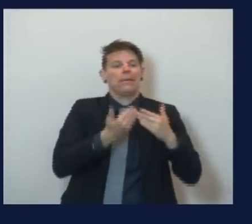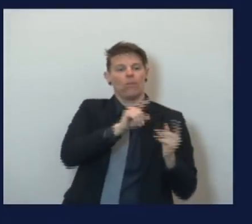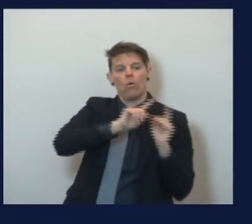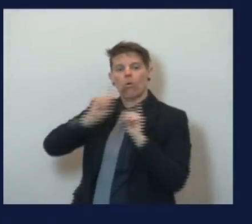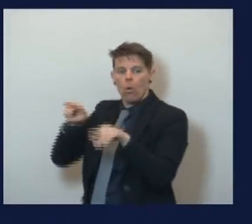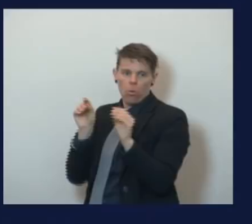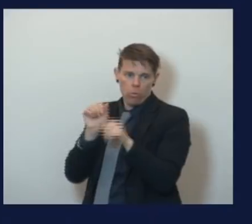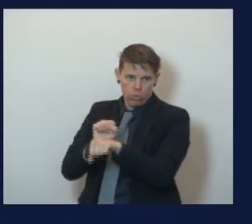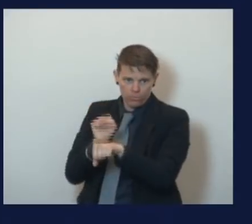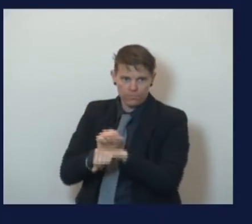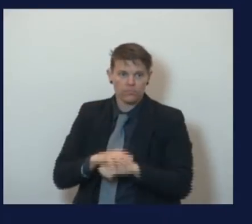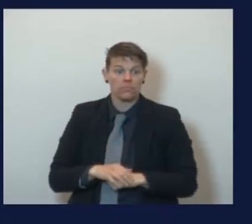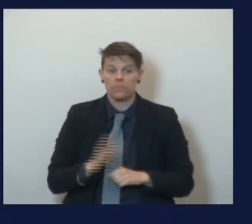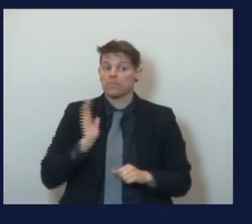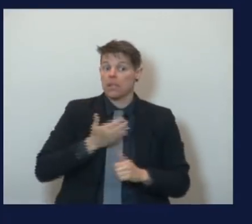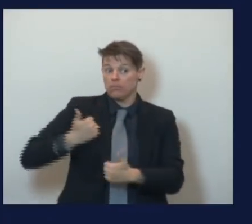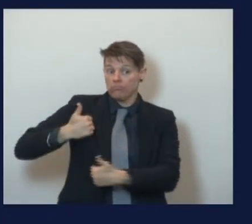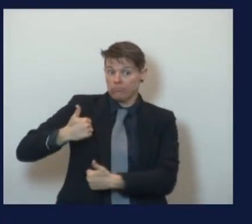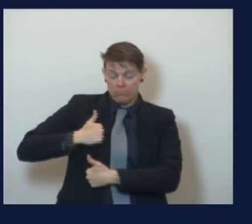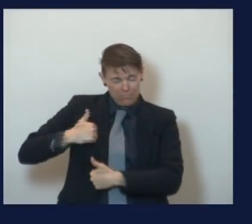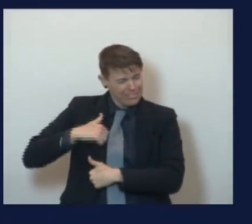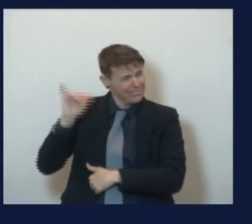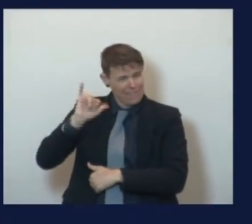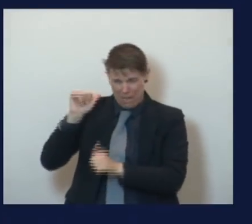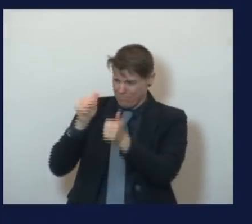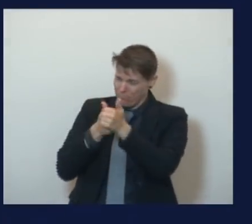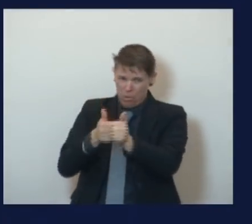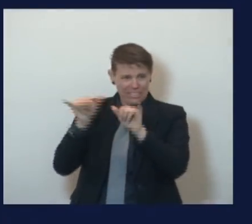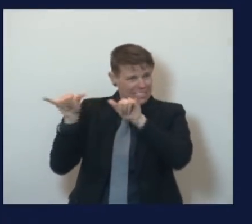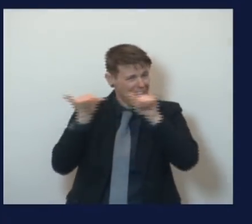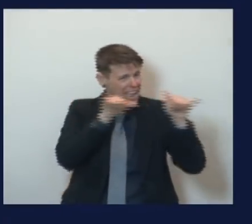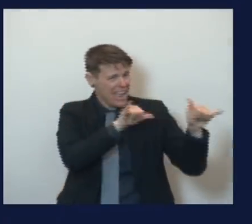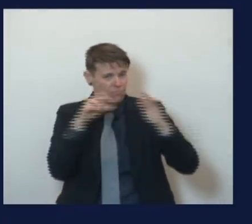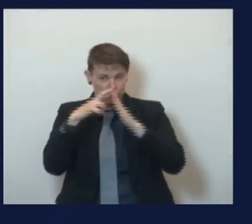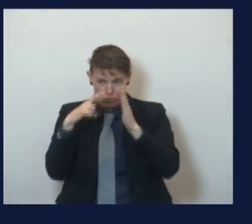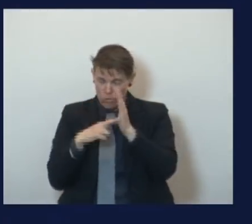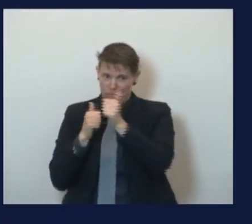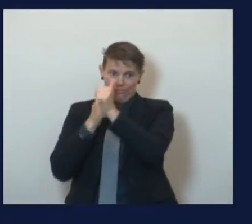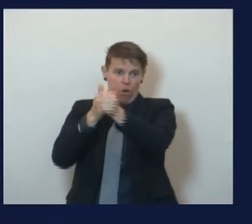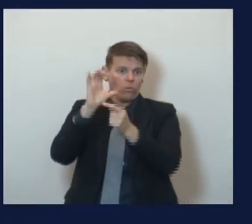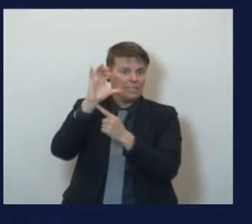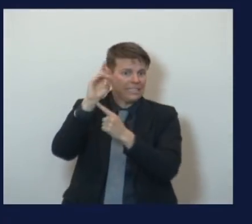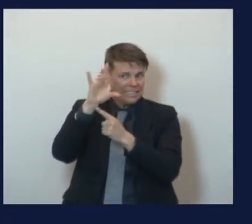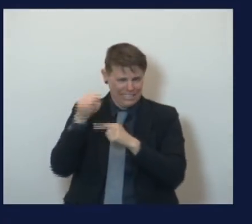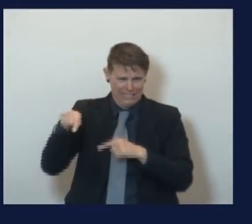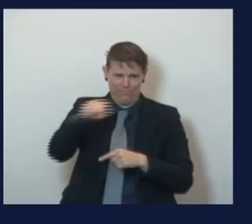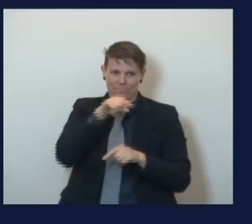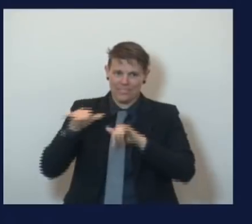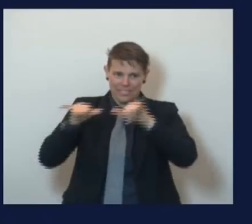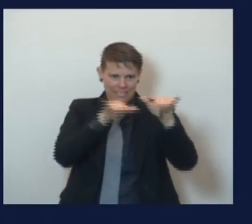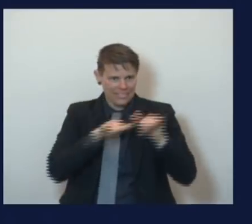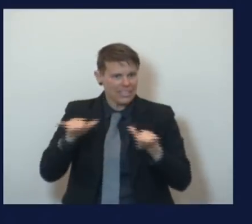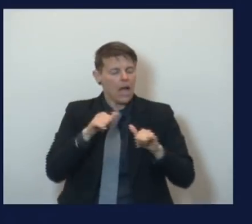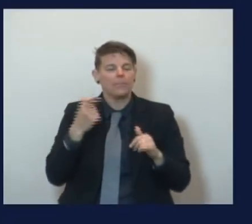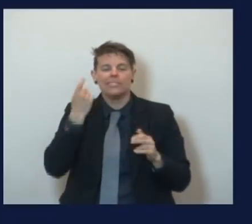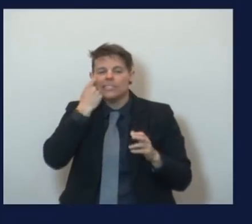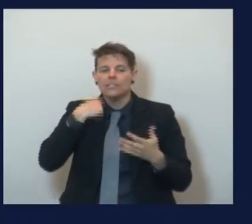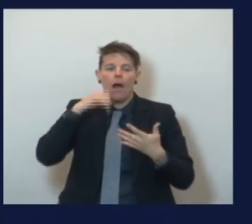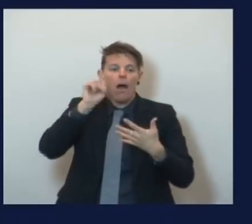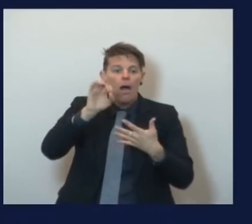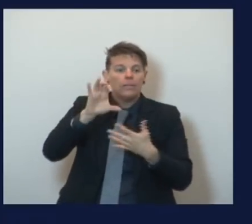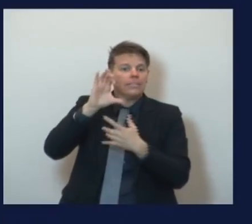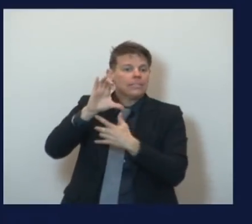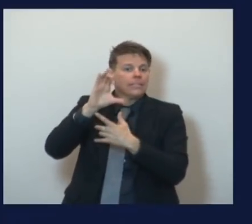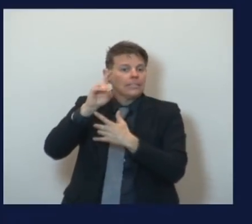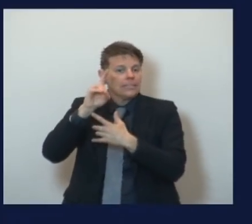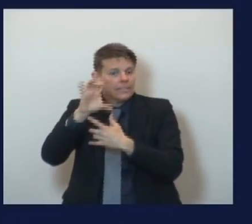need everybody else to adhere to the same CDC guidelines. And again, just generally, anything I haven't talked about that's the CDC or OSHA guideline,